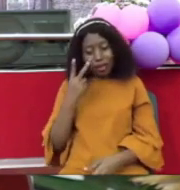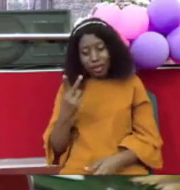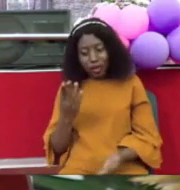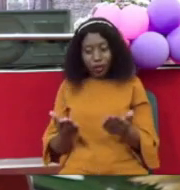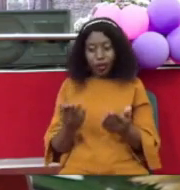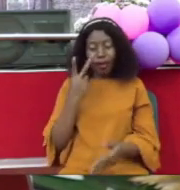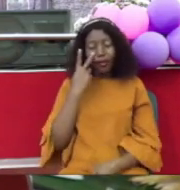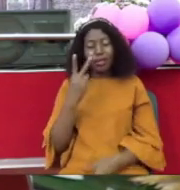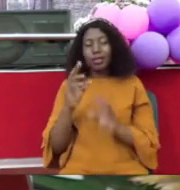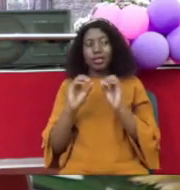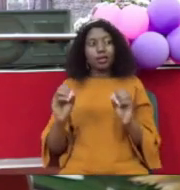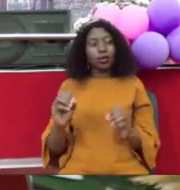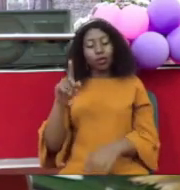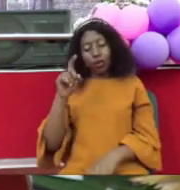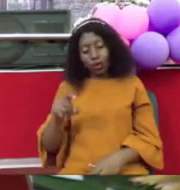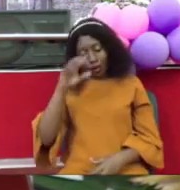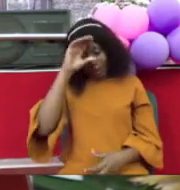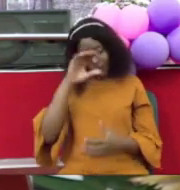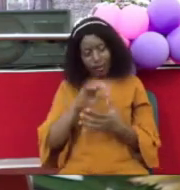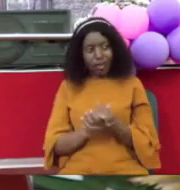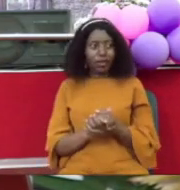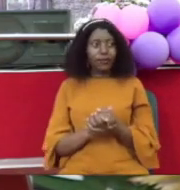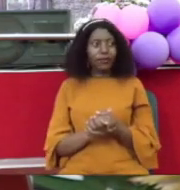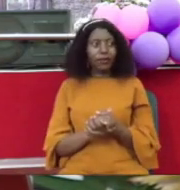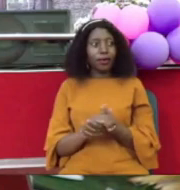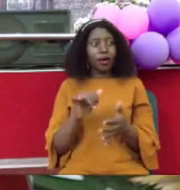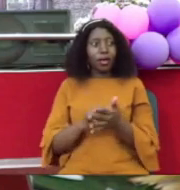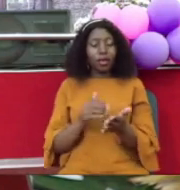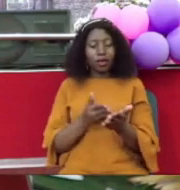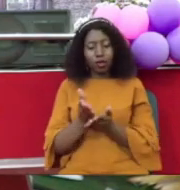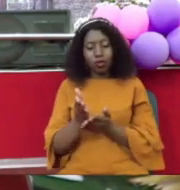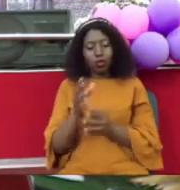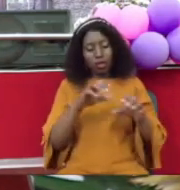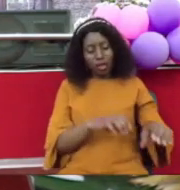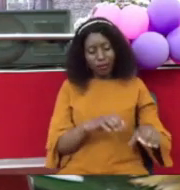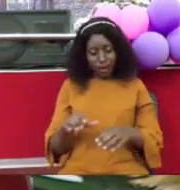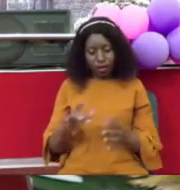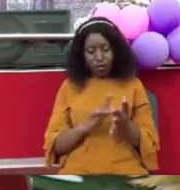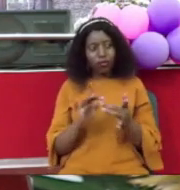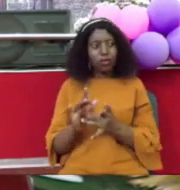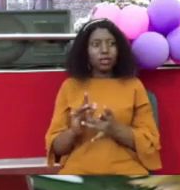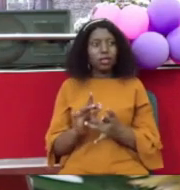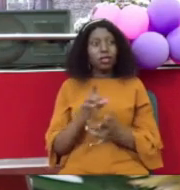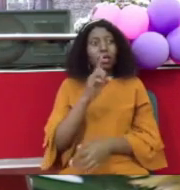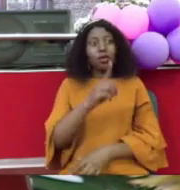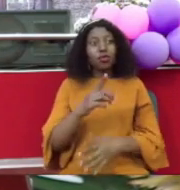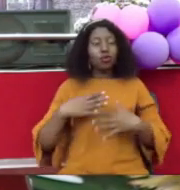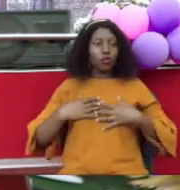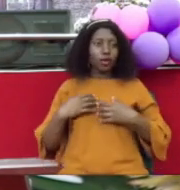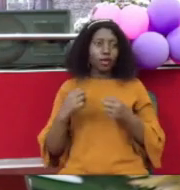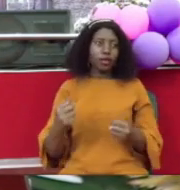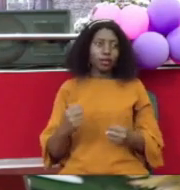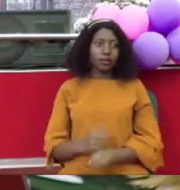the stripes of Jesus I was healed. Na unafaa kuamini hata kama unaona ama hauoni, hata kama uko kwa uchungu ya kwamba